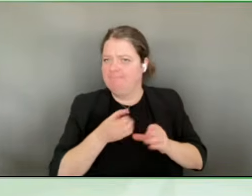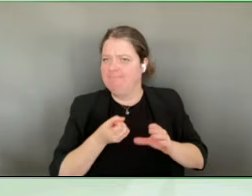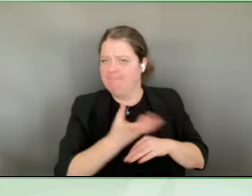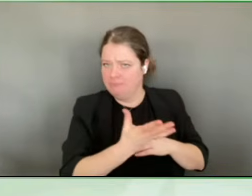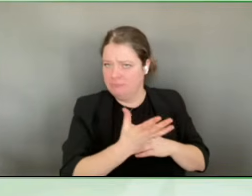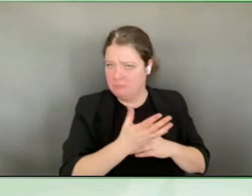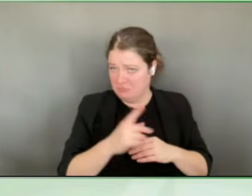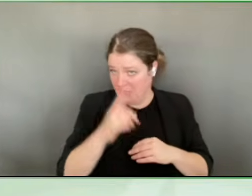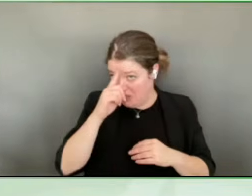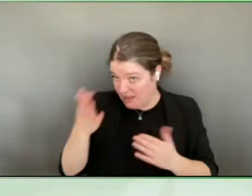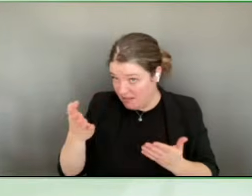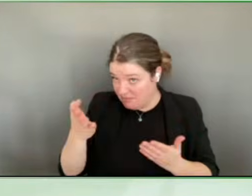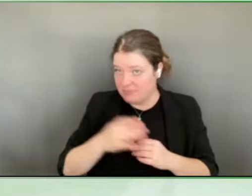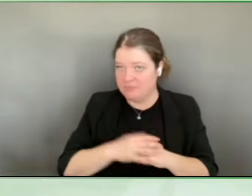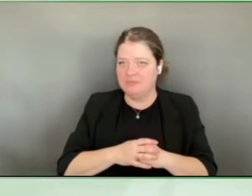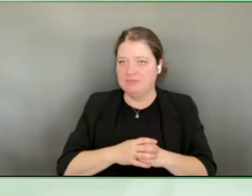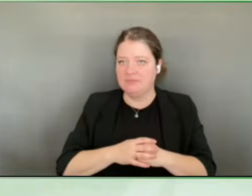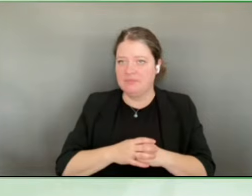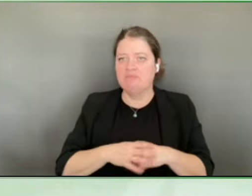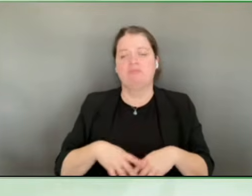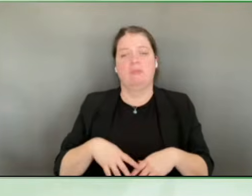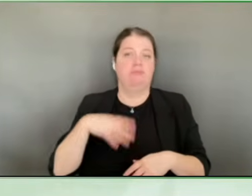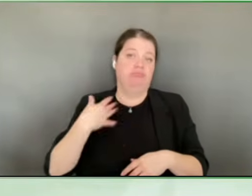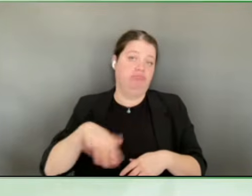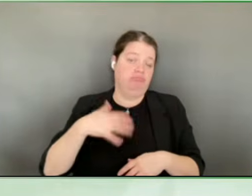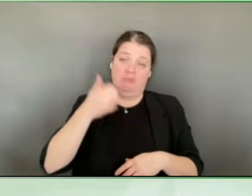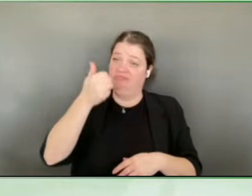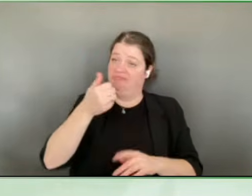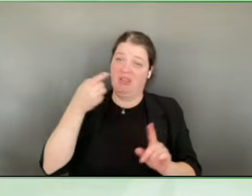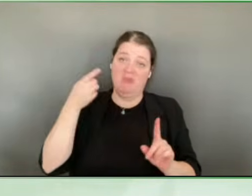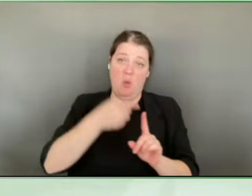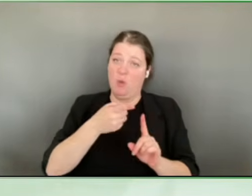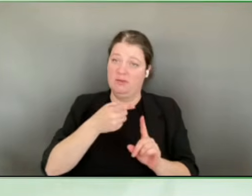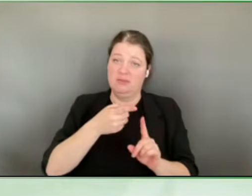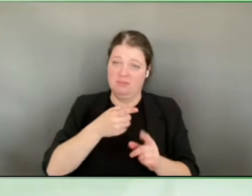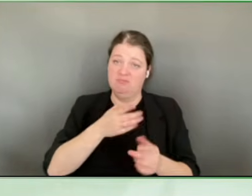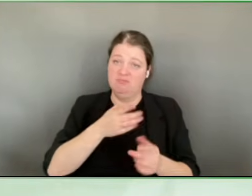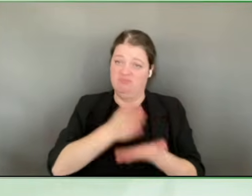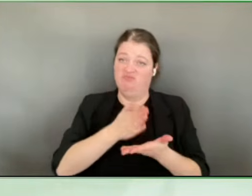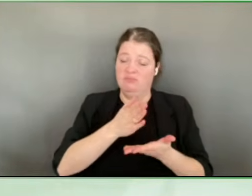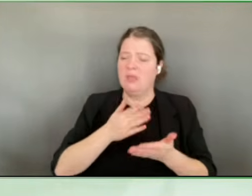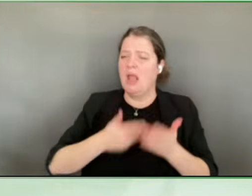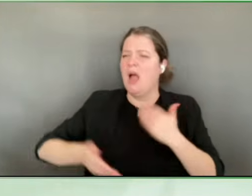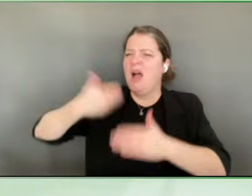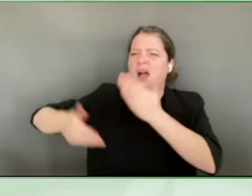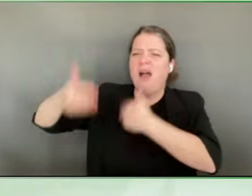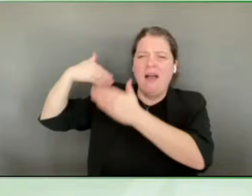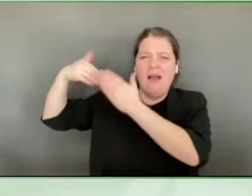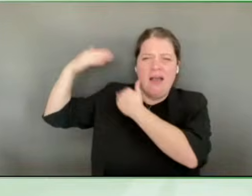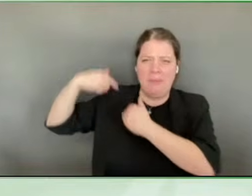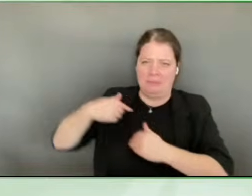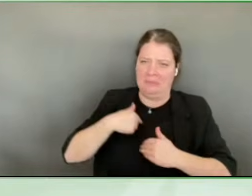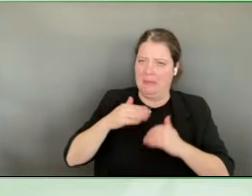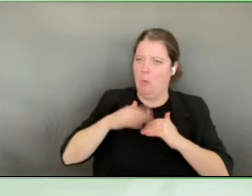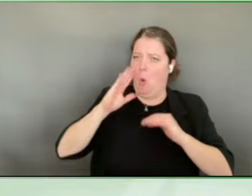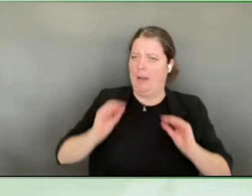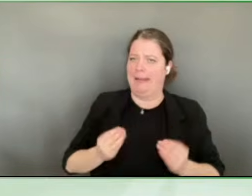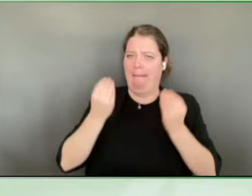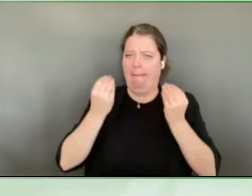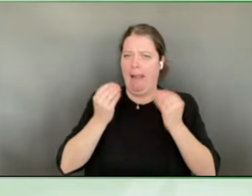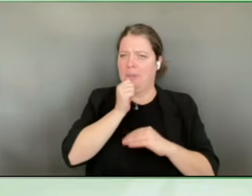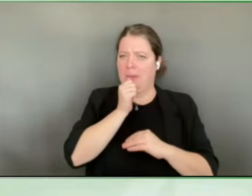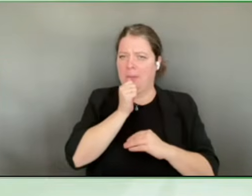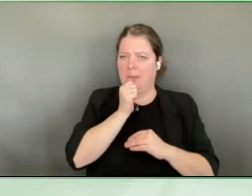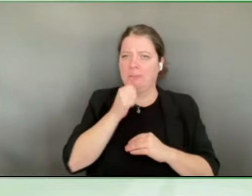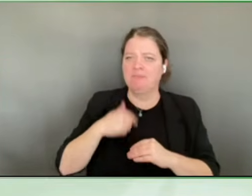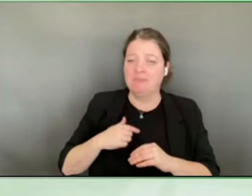a really, really good point. Many years ago, when I was a younger person, I had a colleague, somebody I worked with, who would always